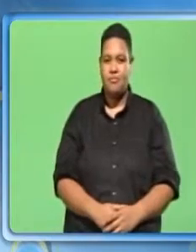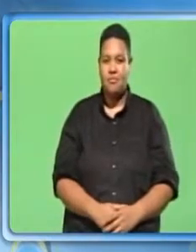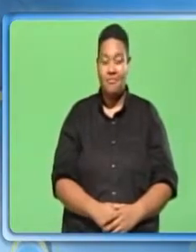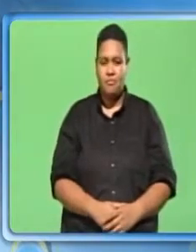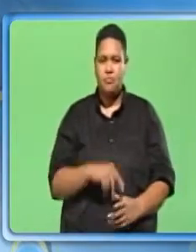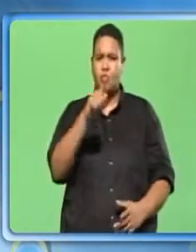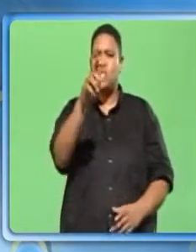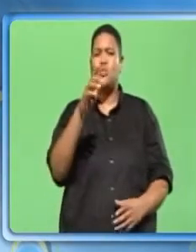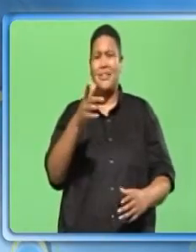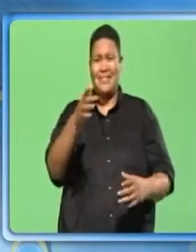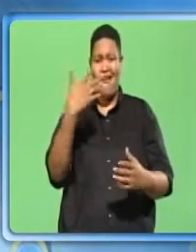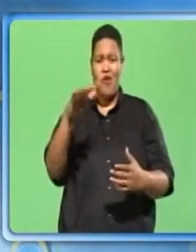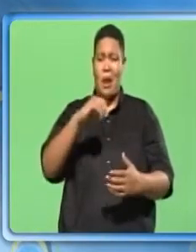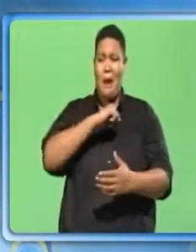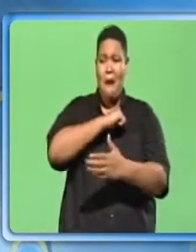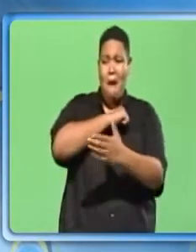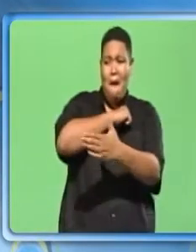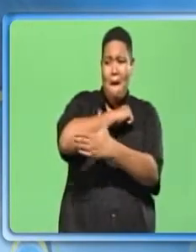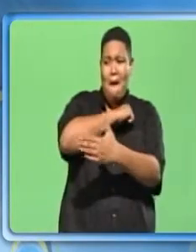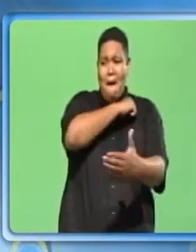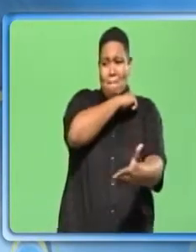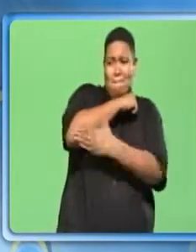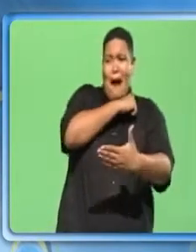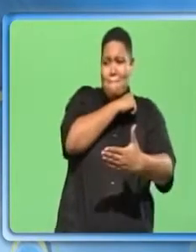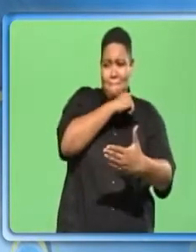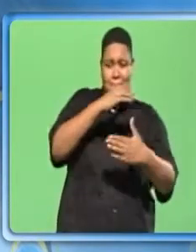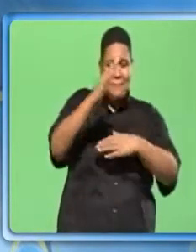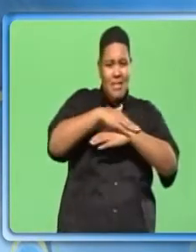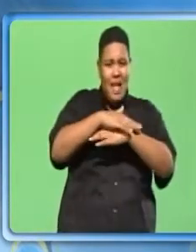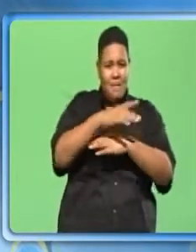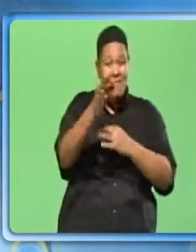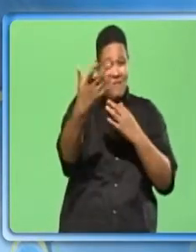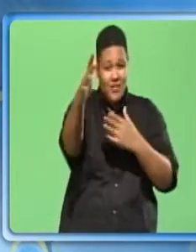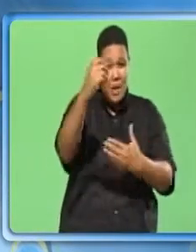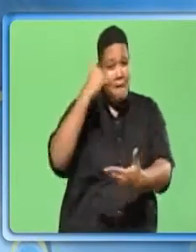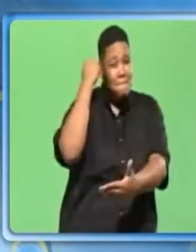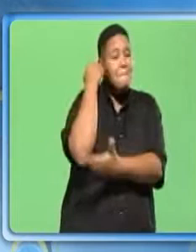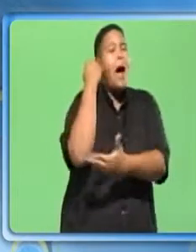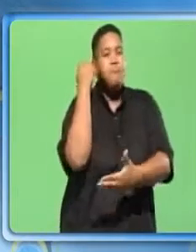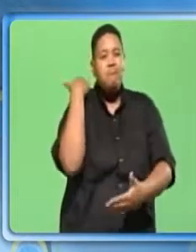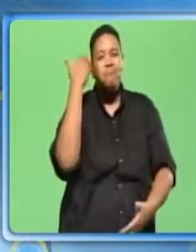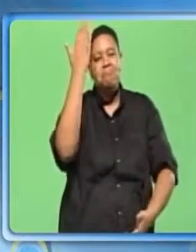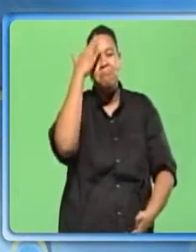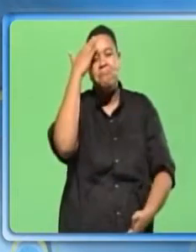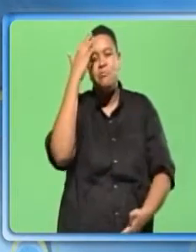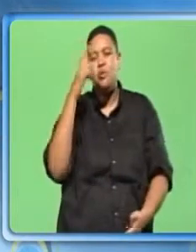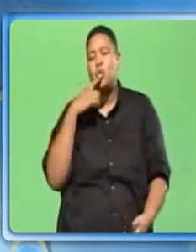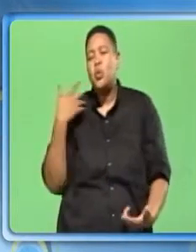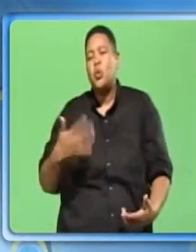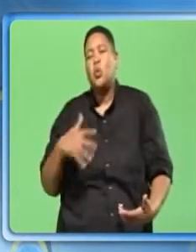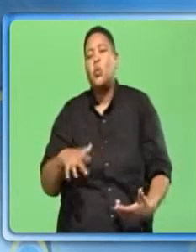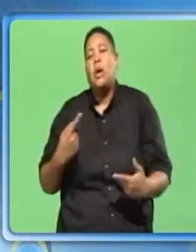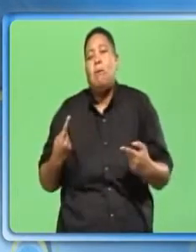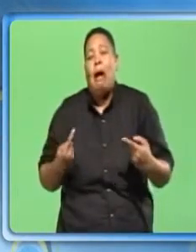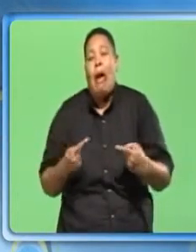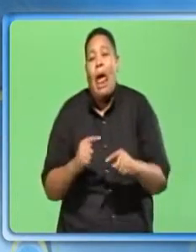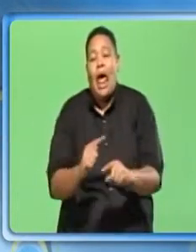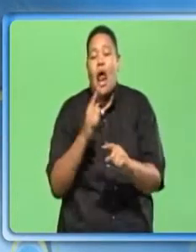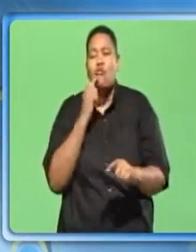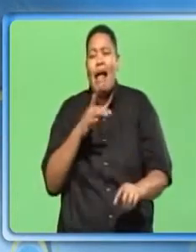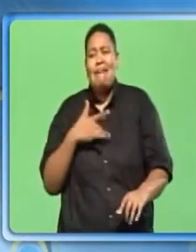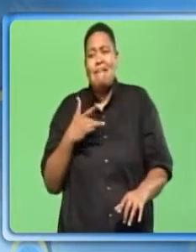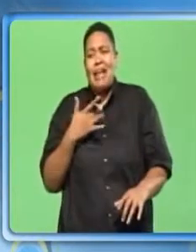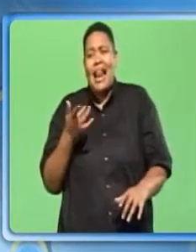Have you ever hit your elbow on a desk? If you have, you would know that this is very painful and triggers a